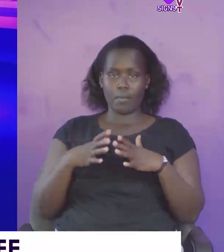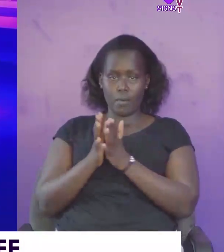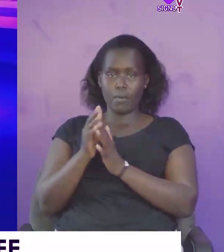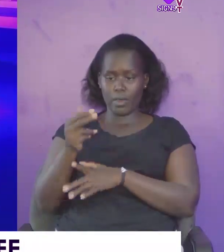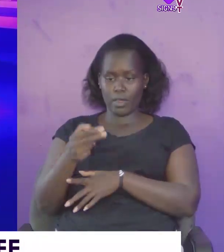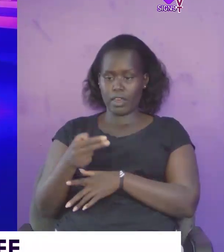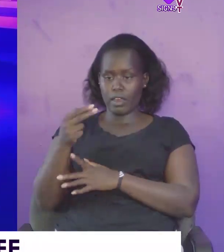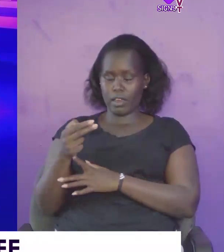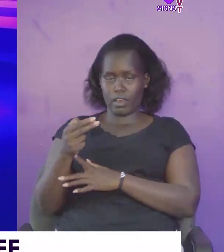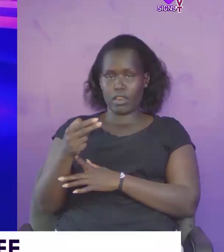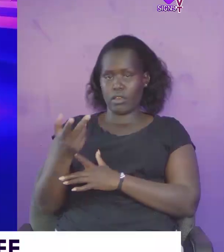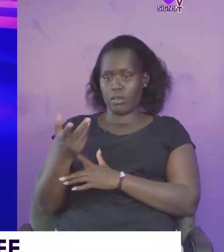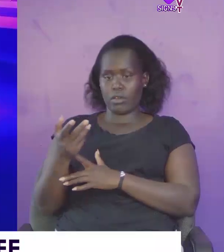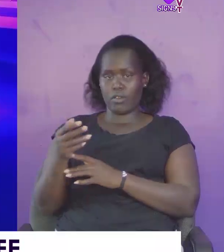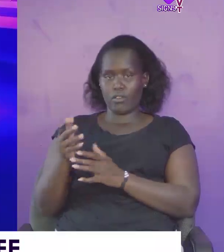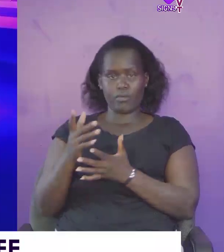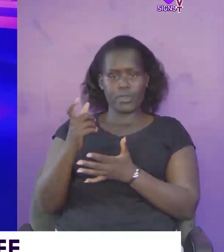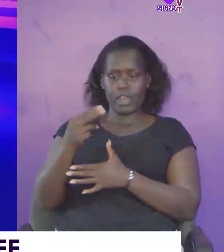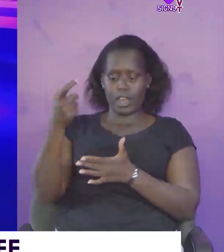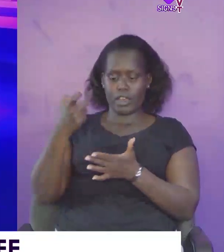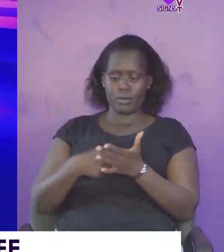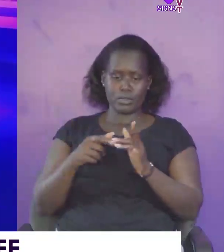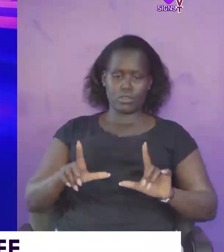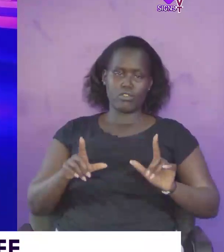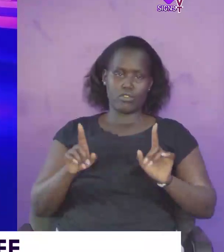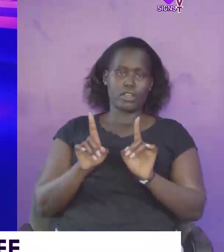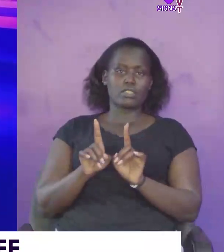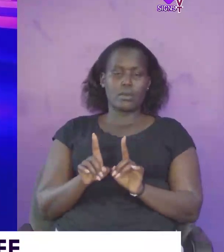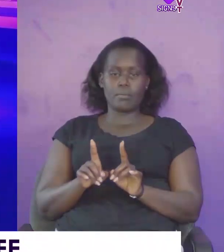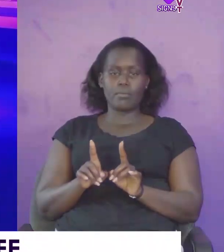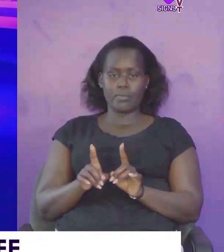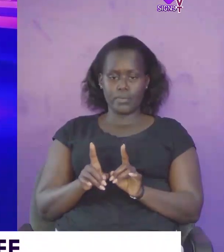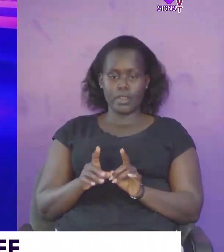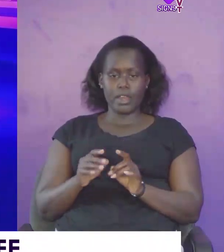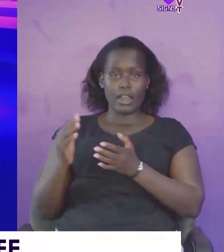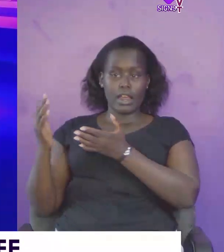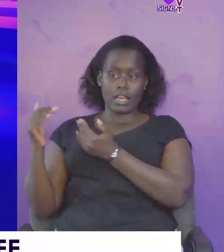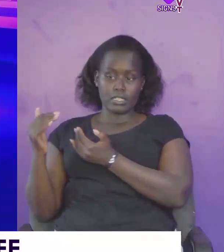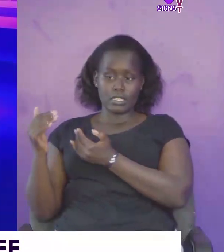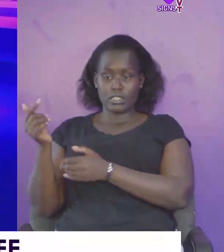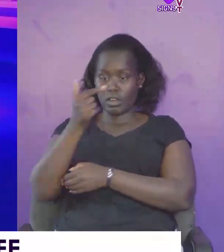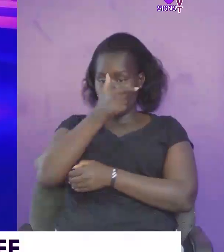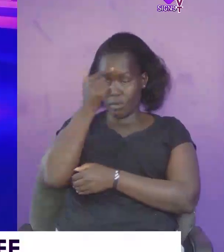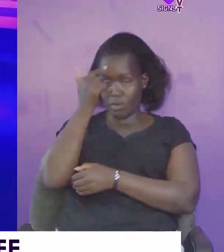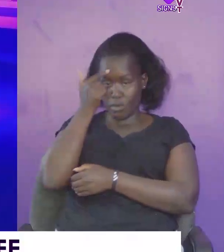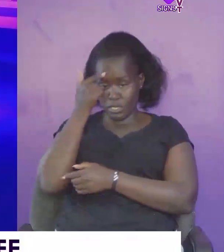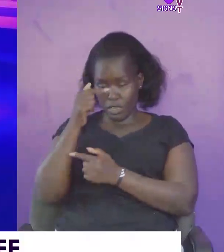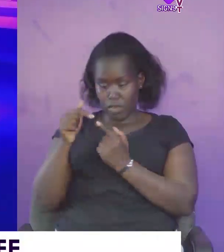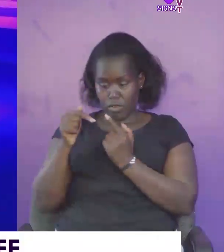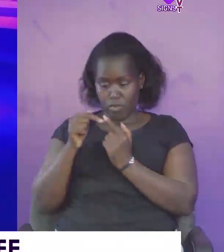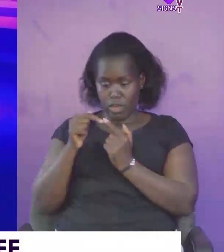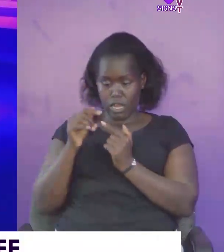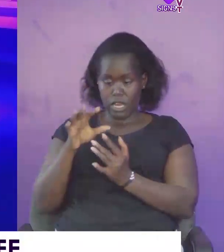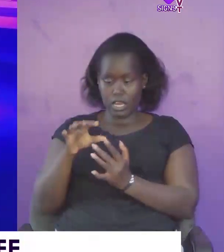high degree of unemployment, the high cost of living too. Yeah. So the expectations, because when especially